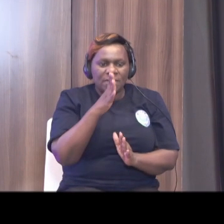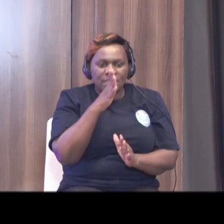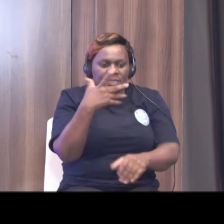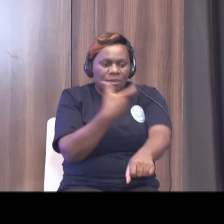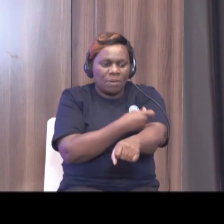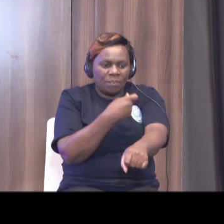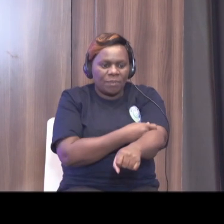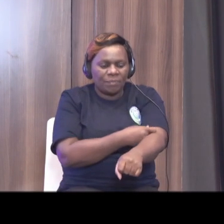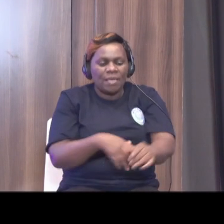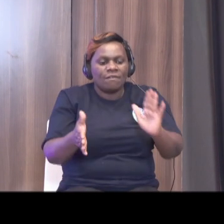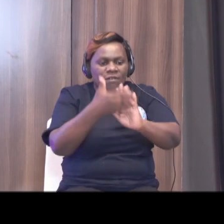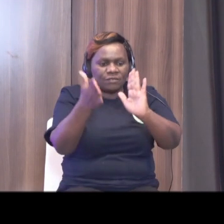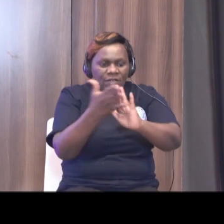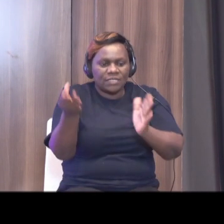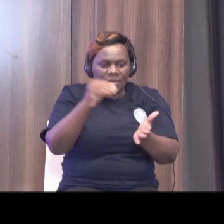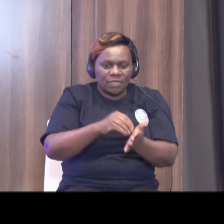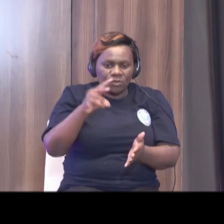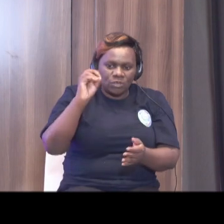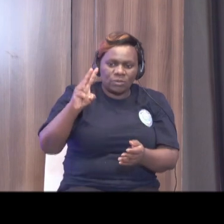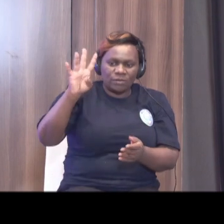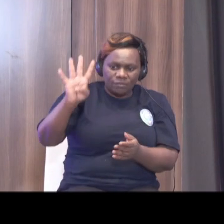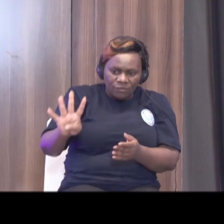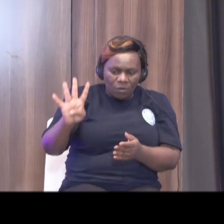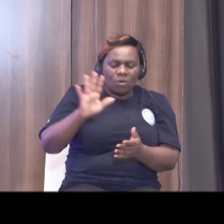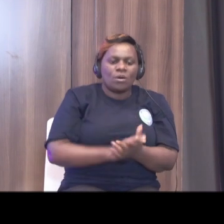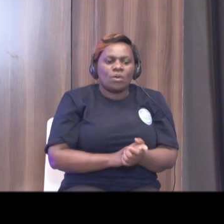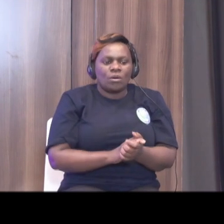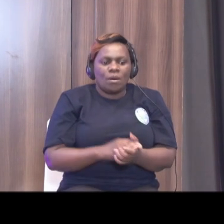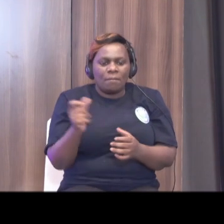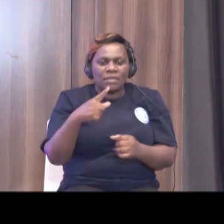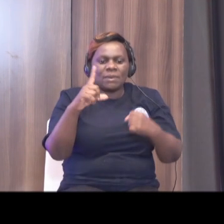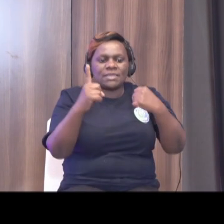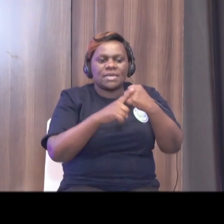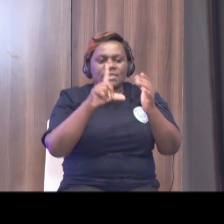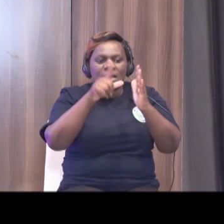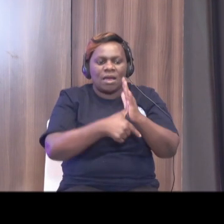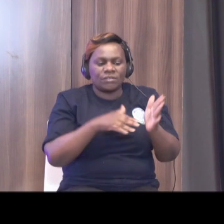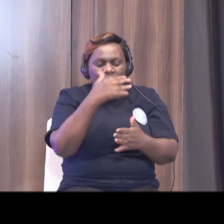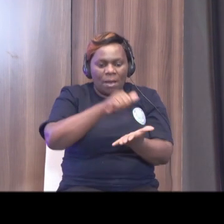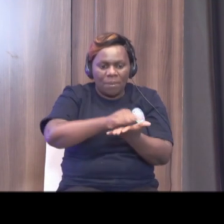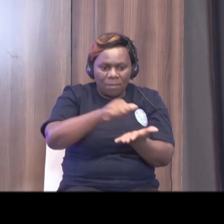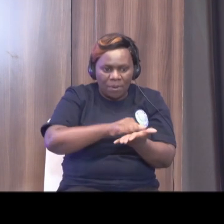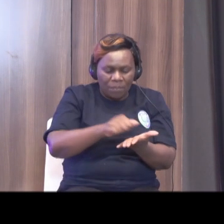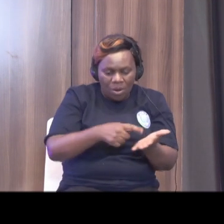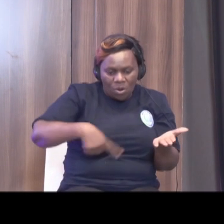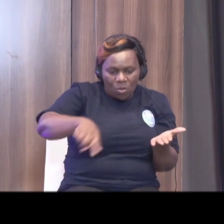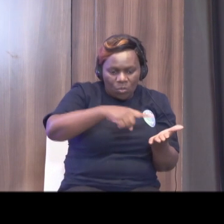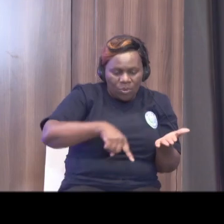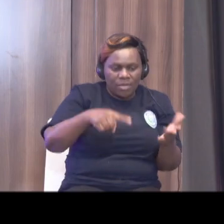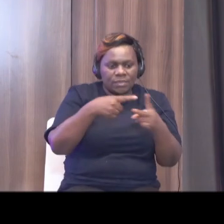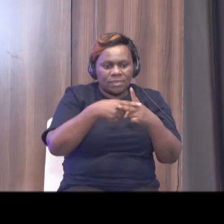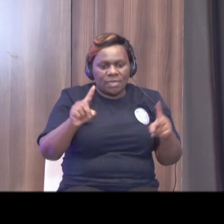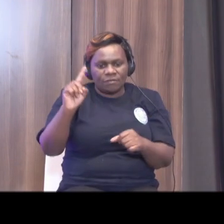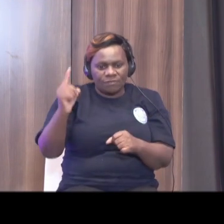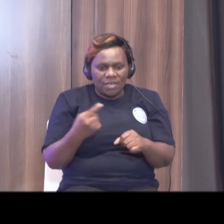vaccination. So very, very fast, again, in 2024, like 6 months after they published the results, we started with the